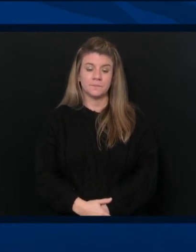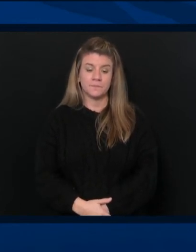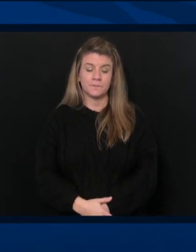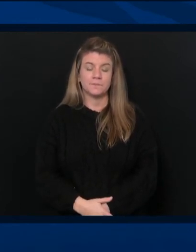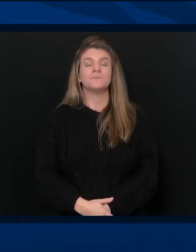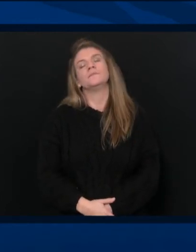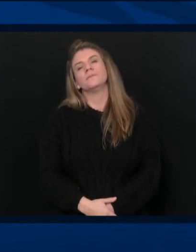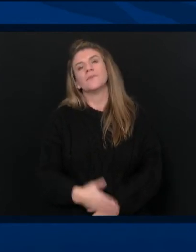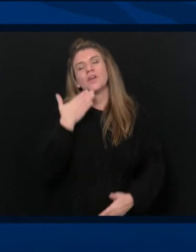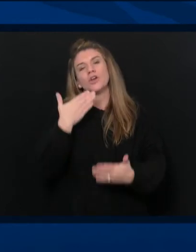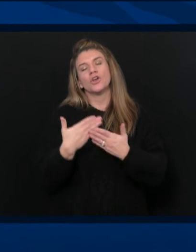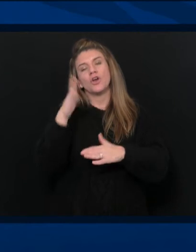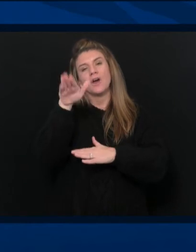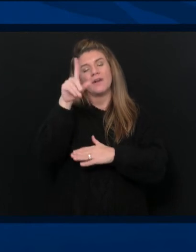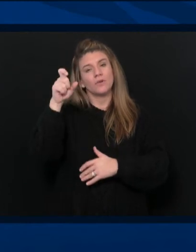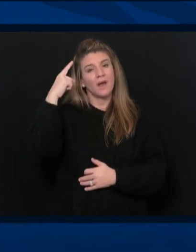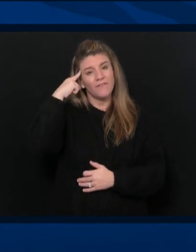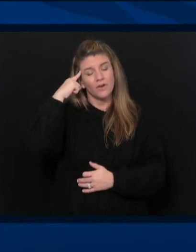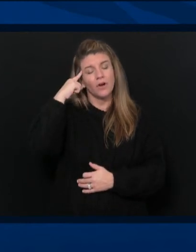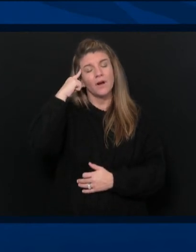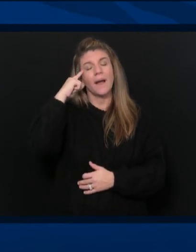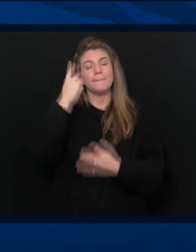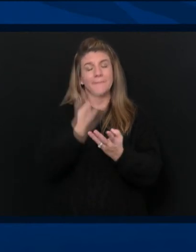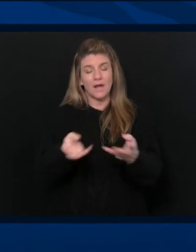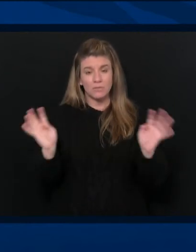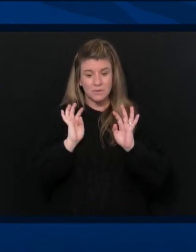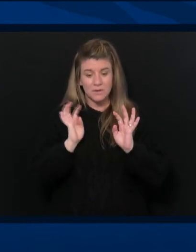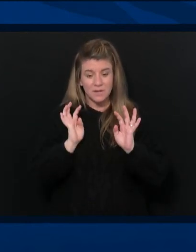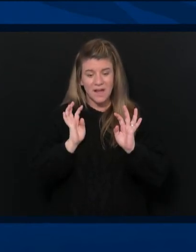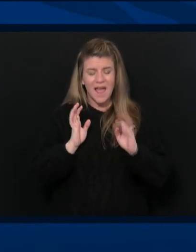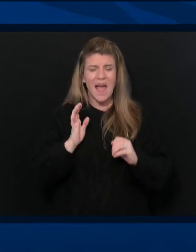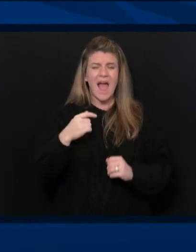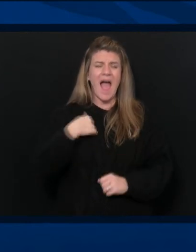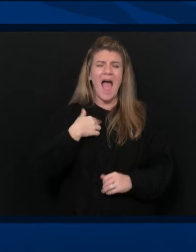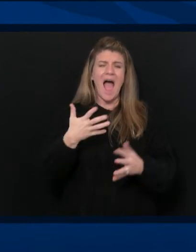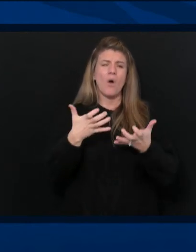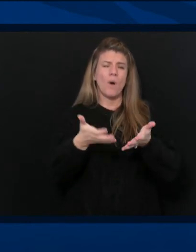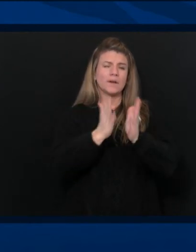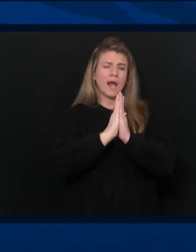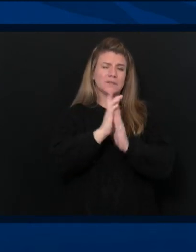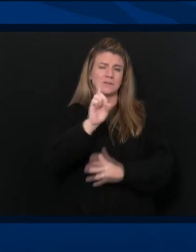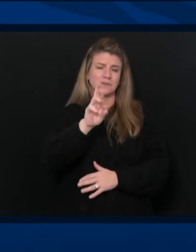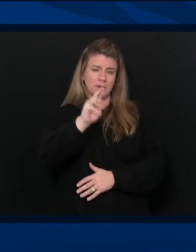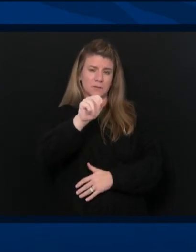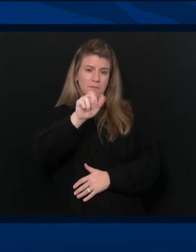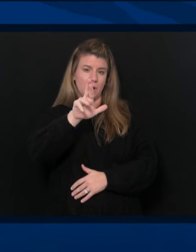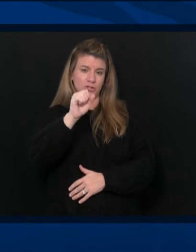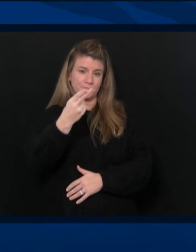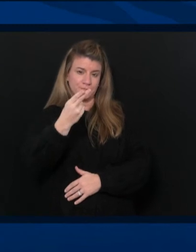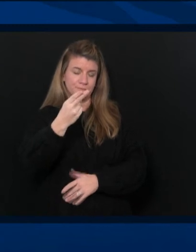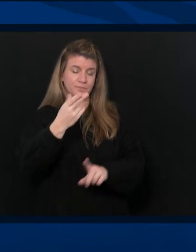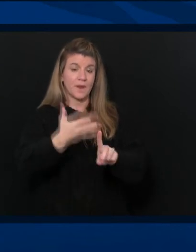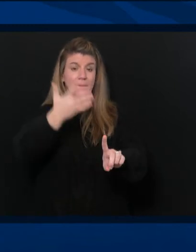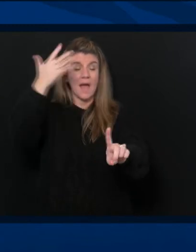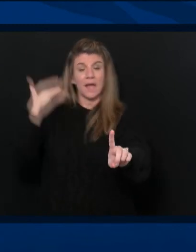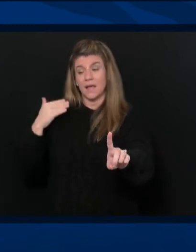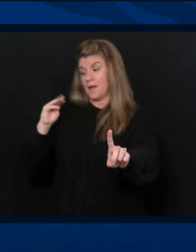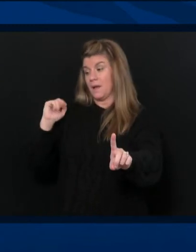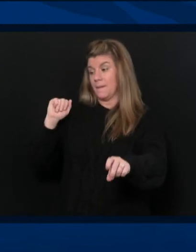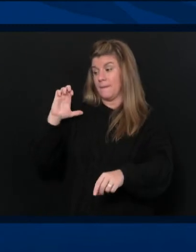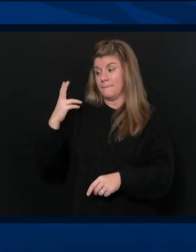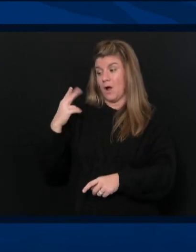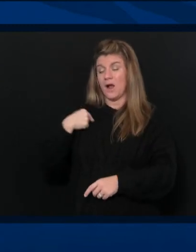Good afternoon, Governor. Good afternoon, panel. I wanted to ask Dr. Marsh, back in March, I had talked